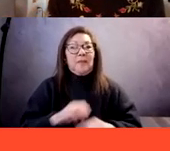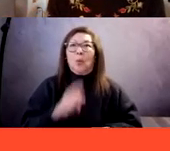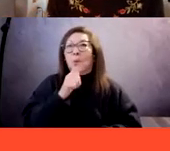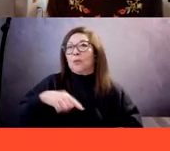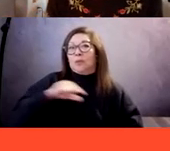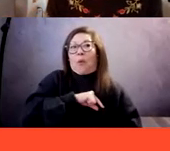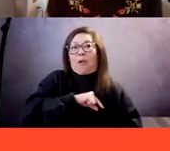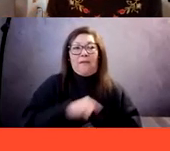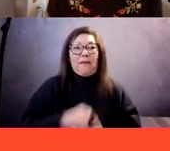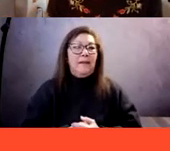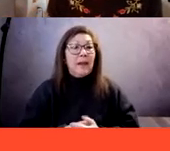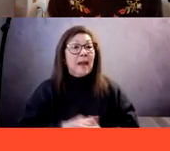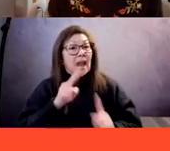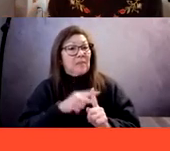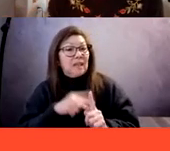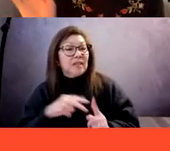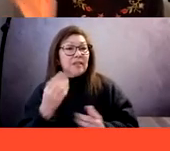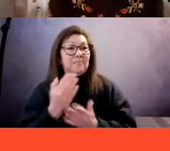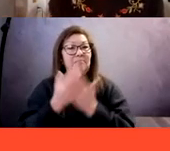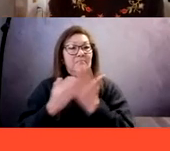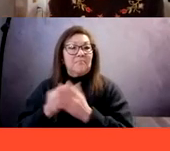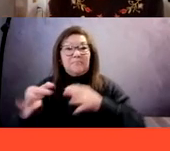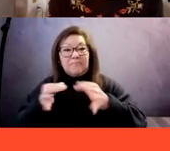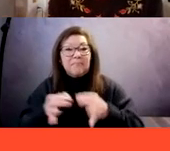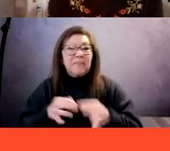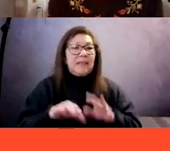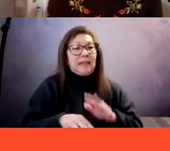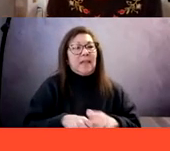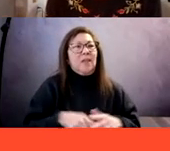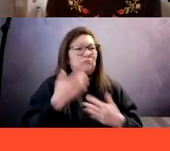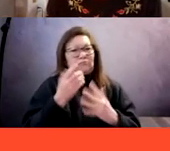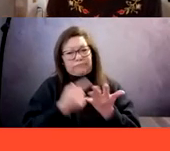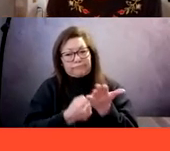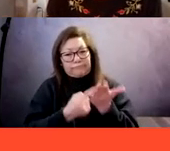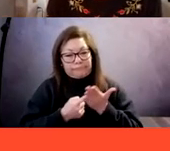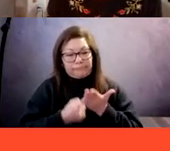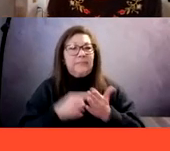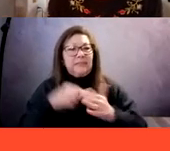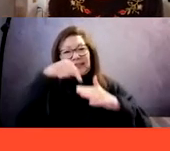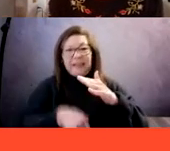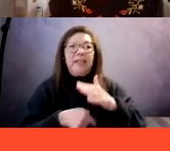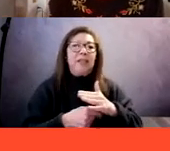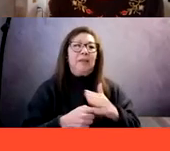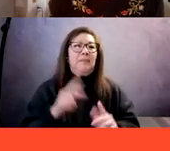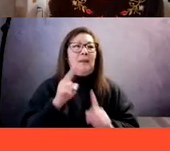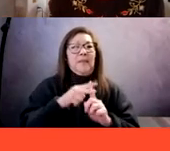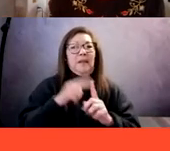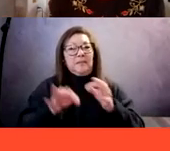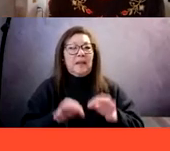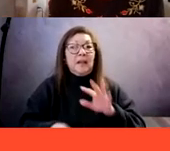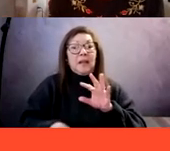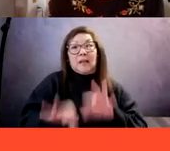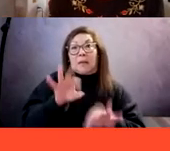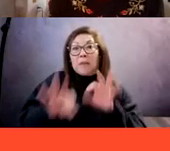eligible, application components. We'll go through the actual application. We will talk about the selection